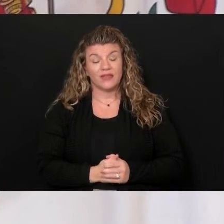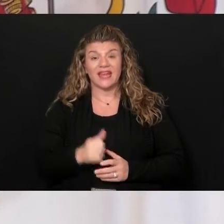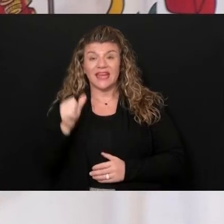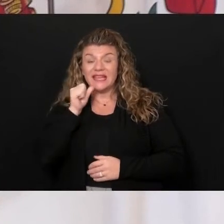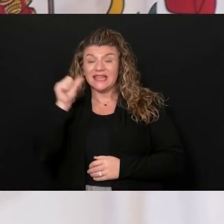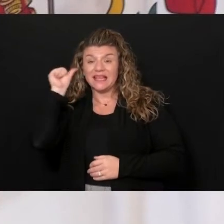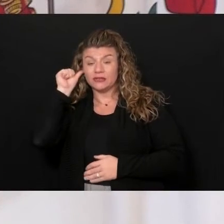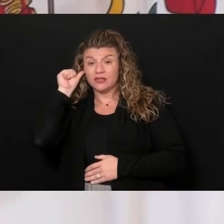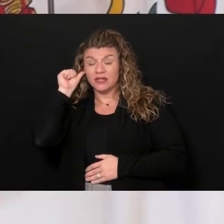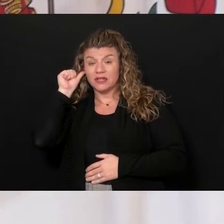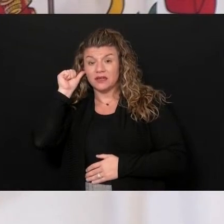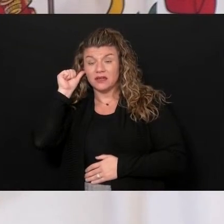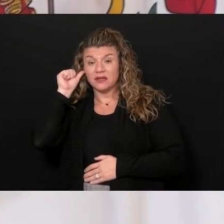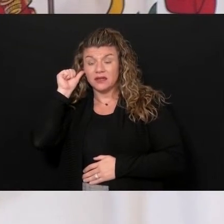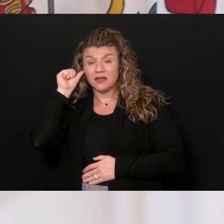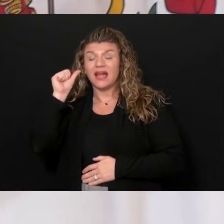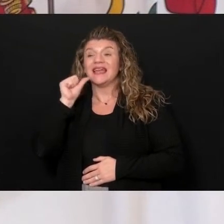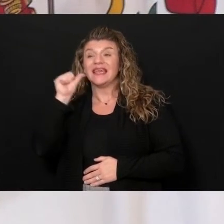Yesterday,